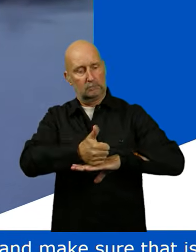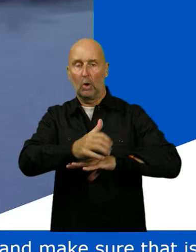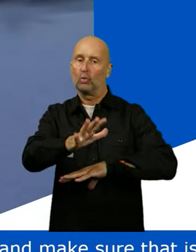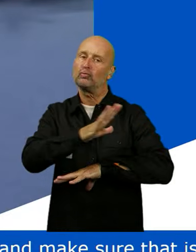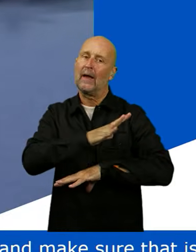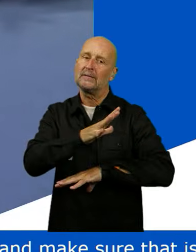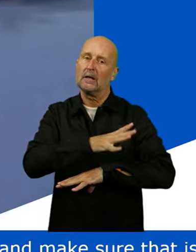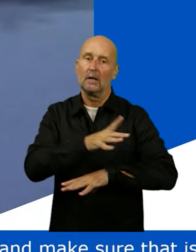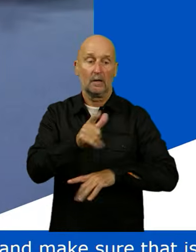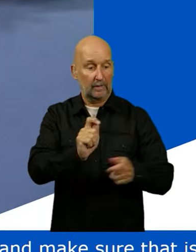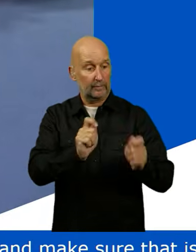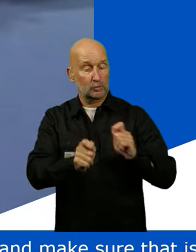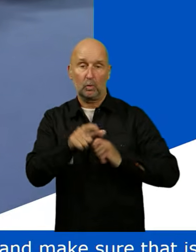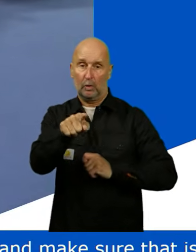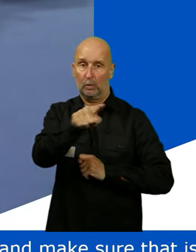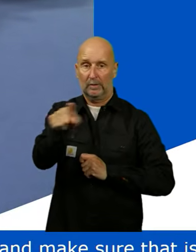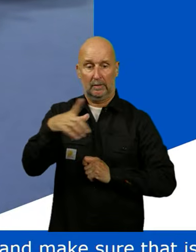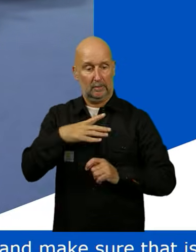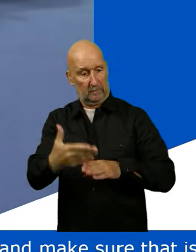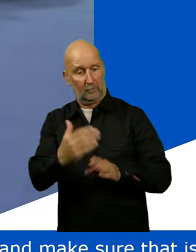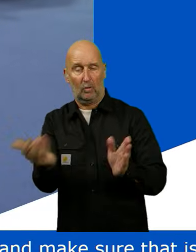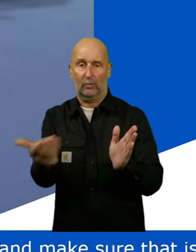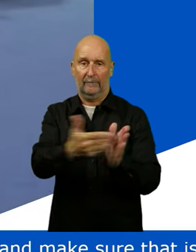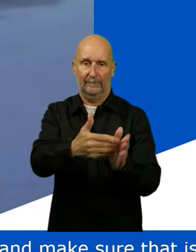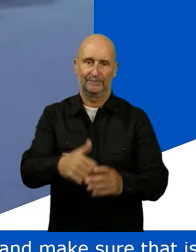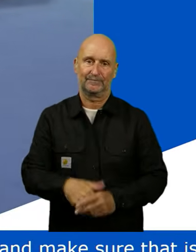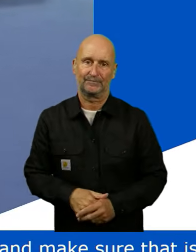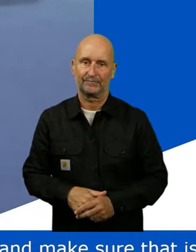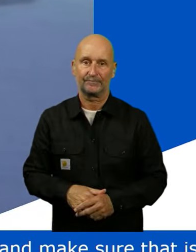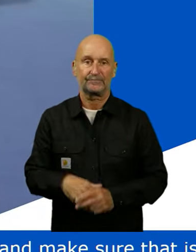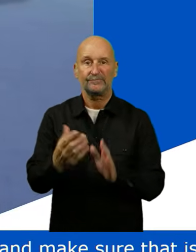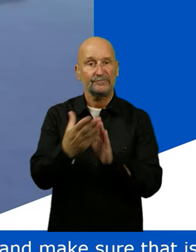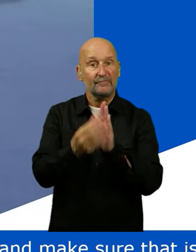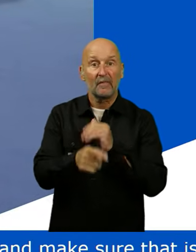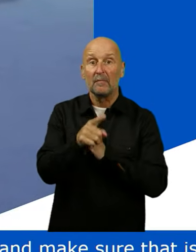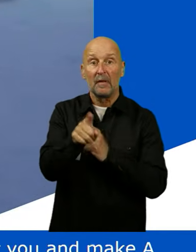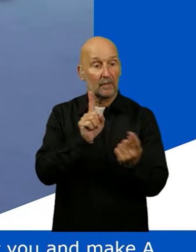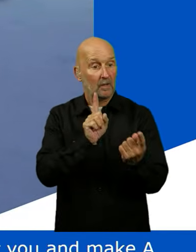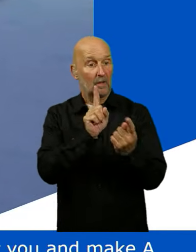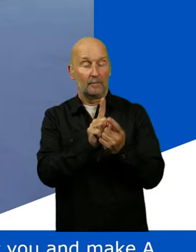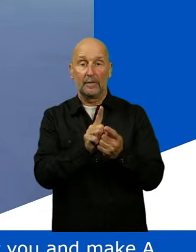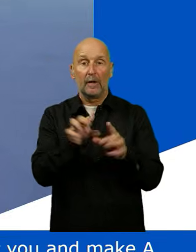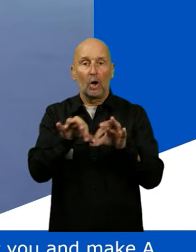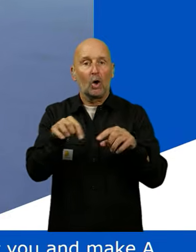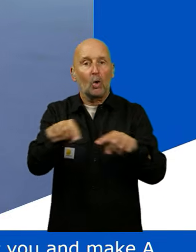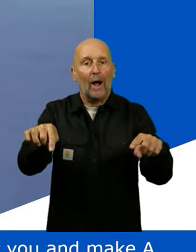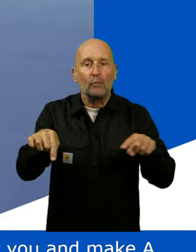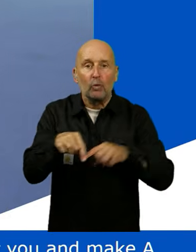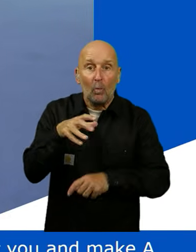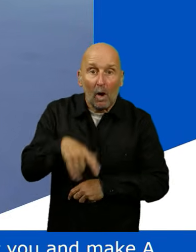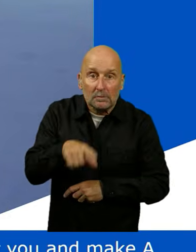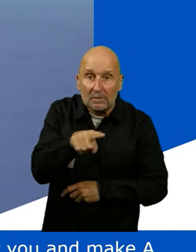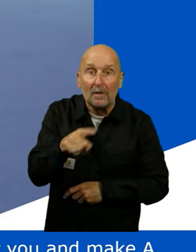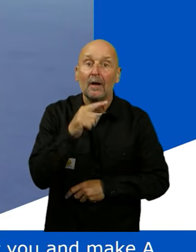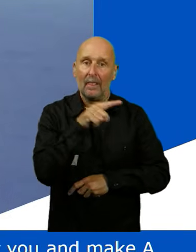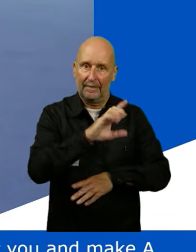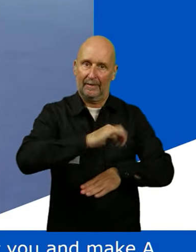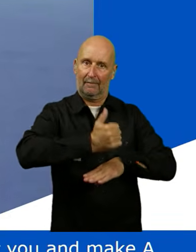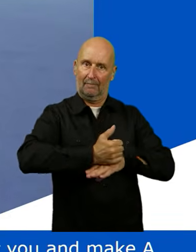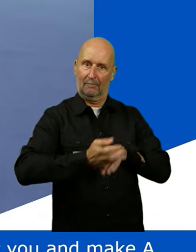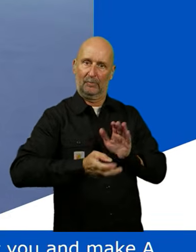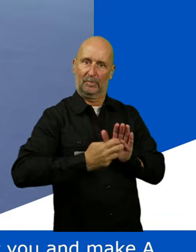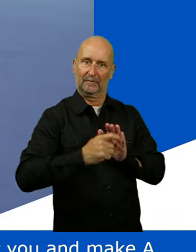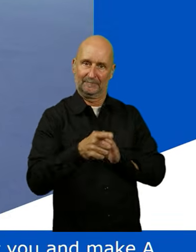they can make any adjustments that you might need for that visit as well. So for example, if you'd like to talk to them in a quiet room to start with, they can do that with you as